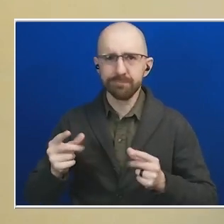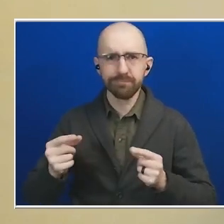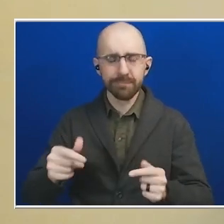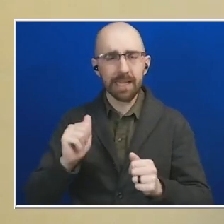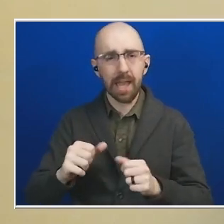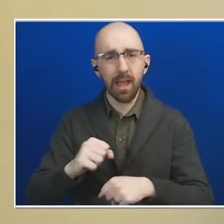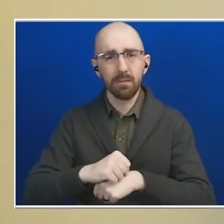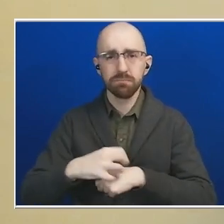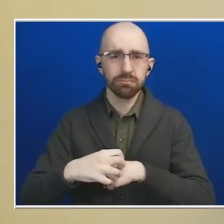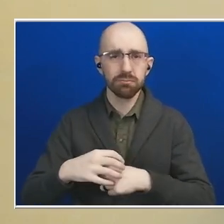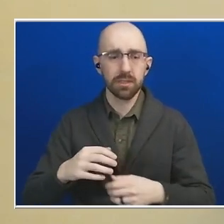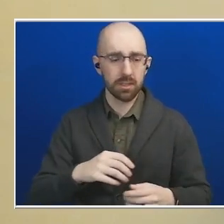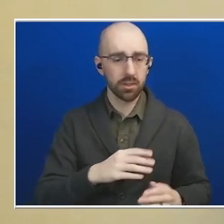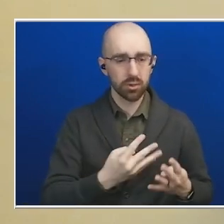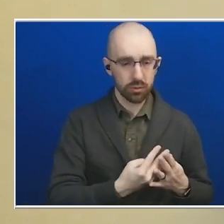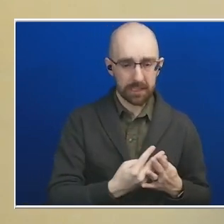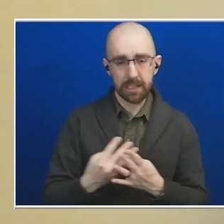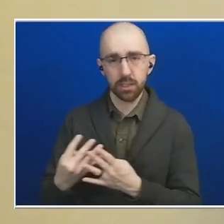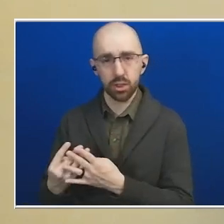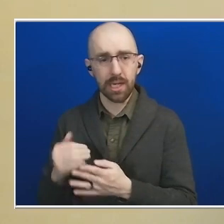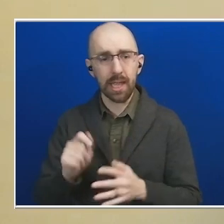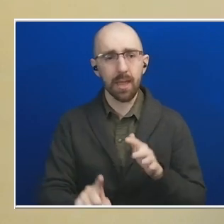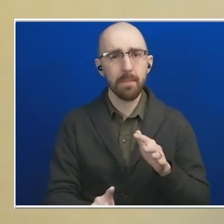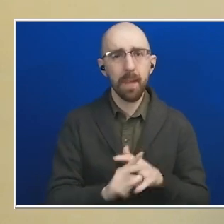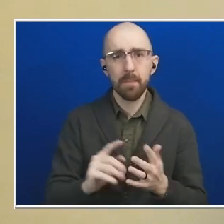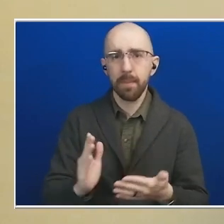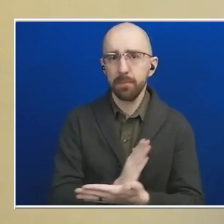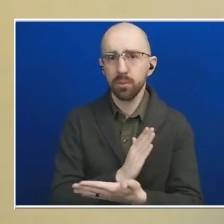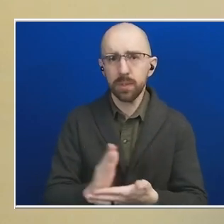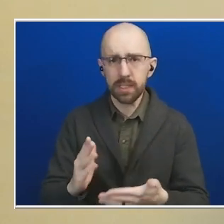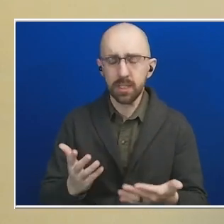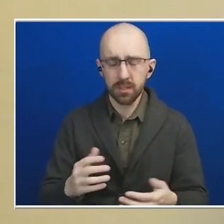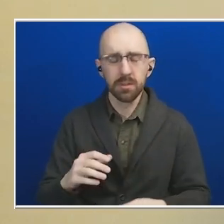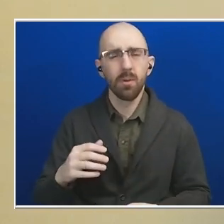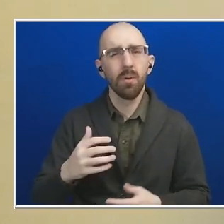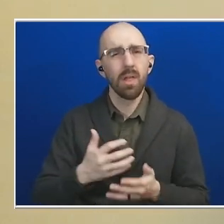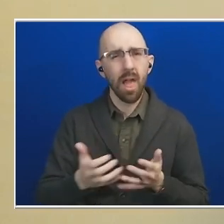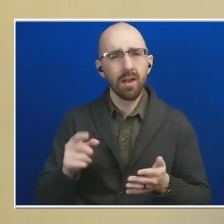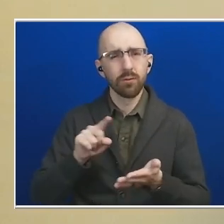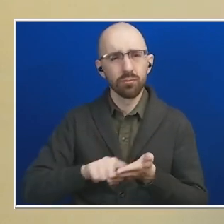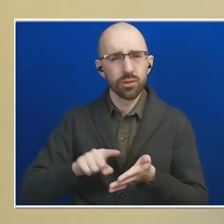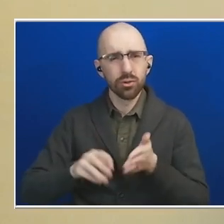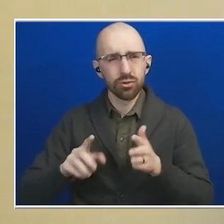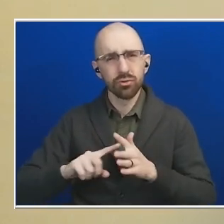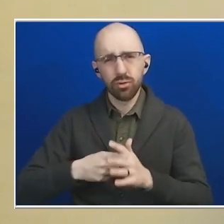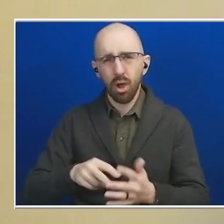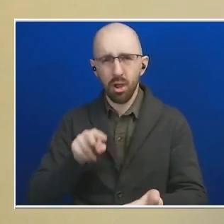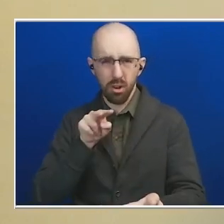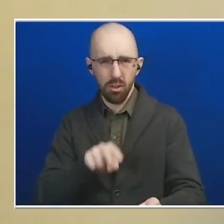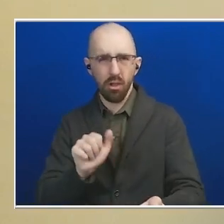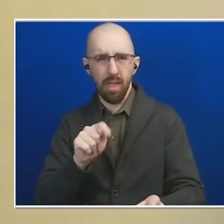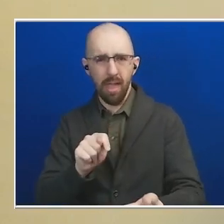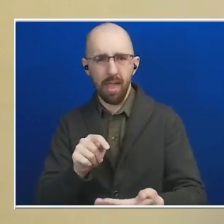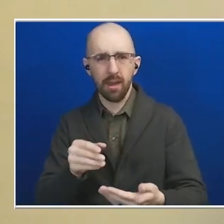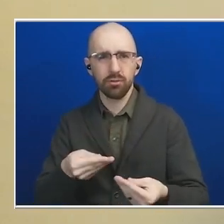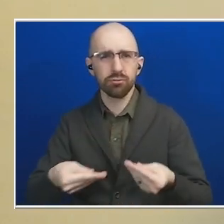between screenings. So a lot of researchers have started to look at circulating evidence